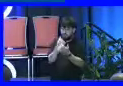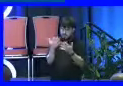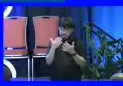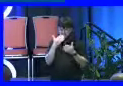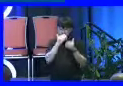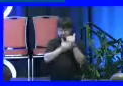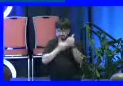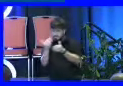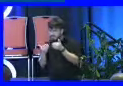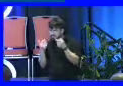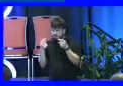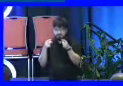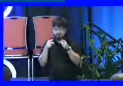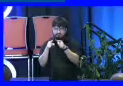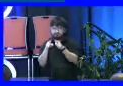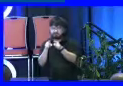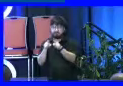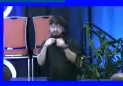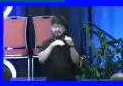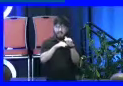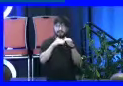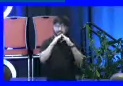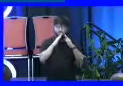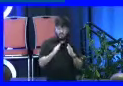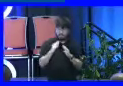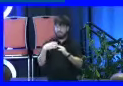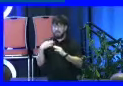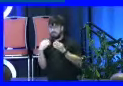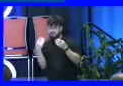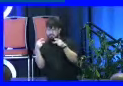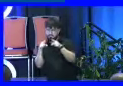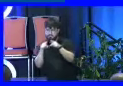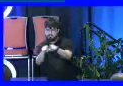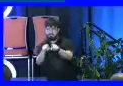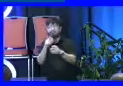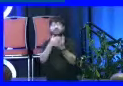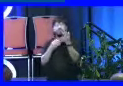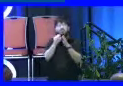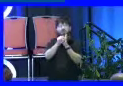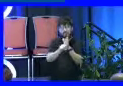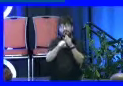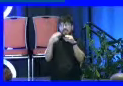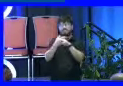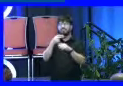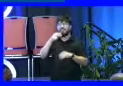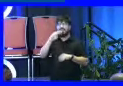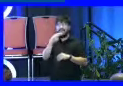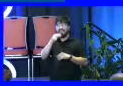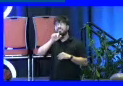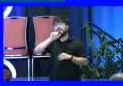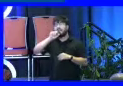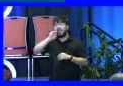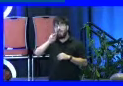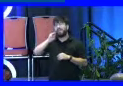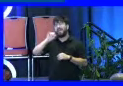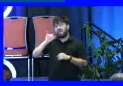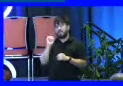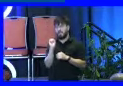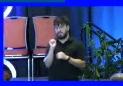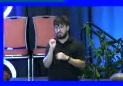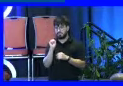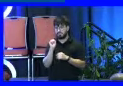for eligibility and access for housing. Some states and communities use HMIS and, for